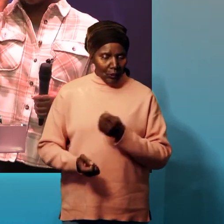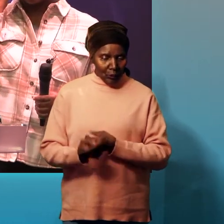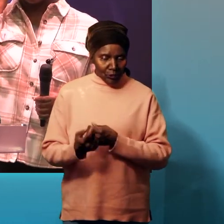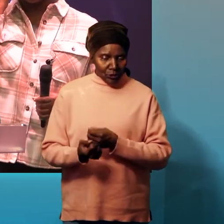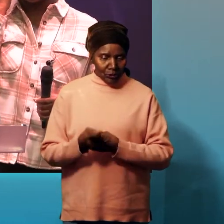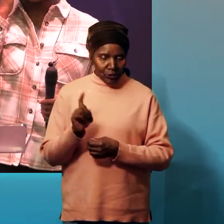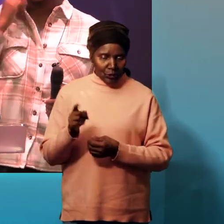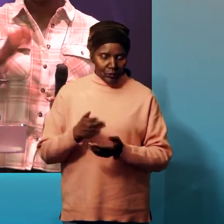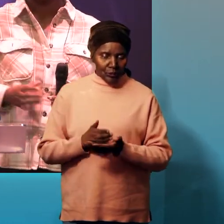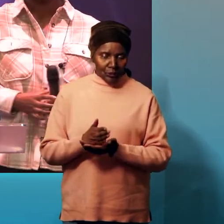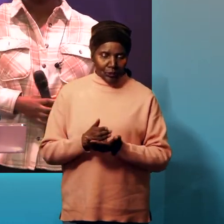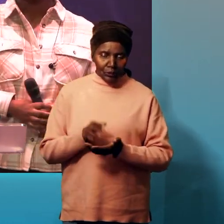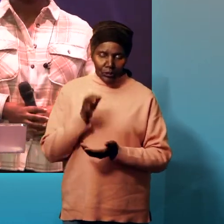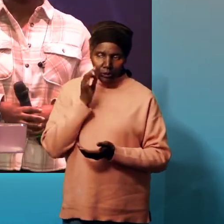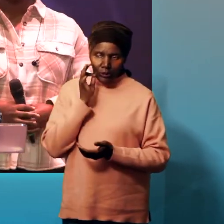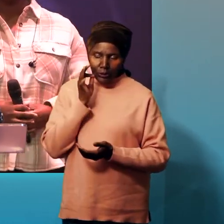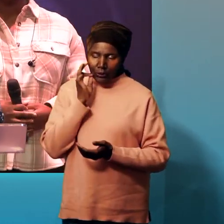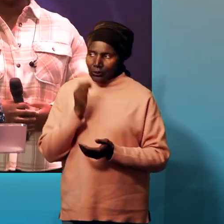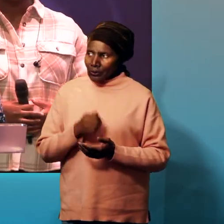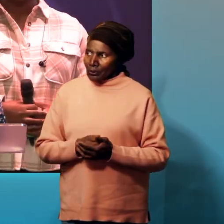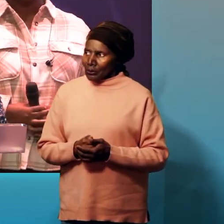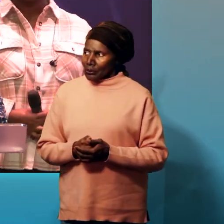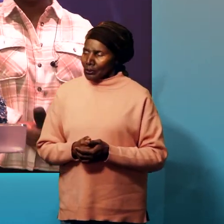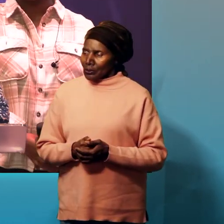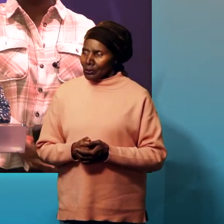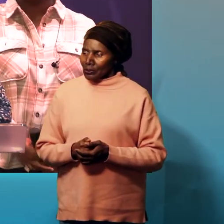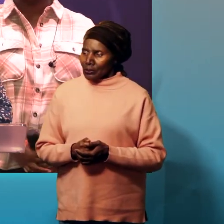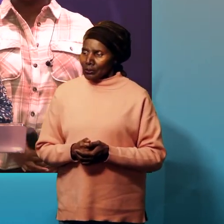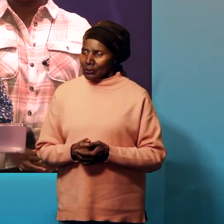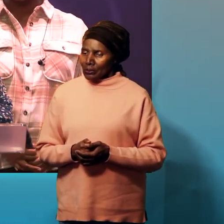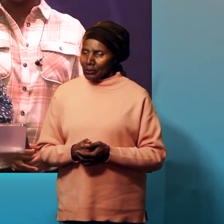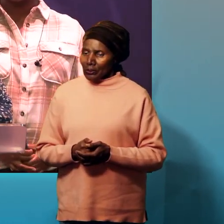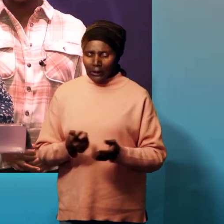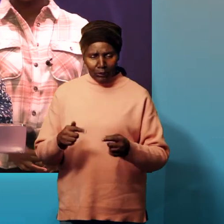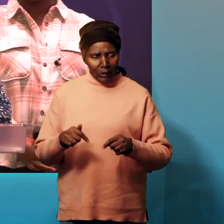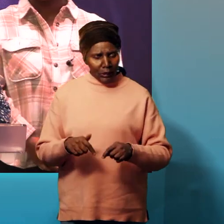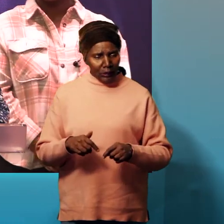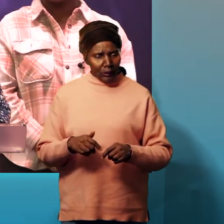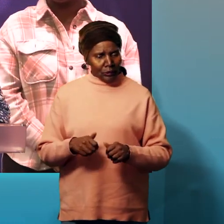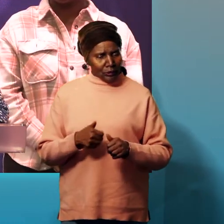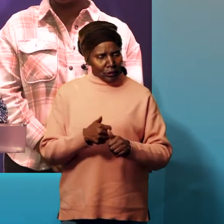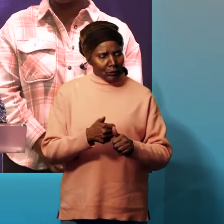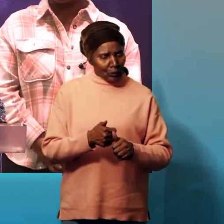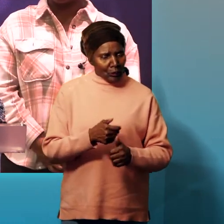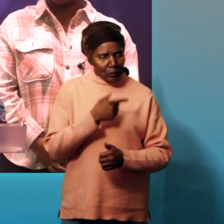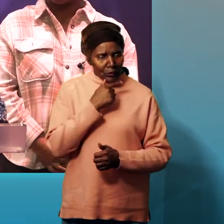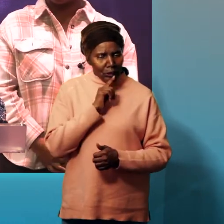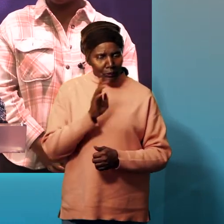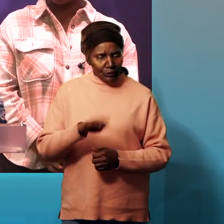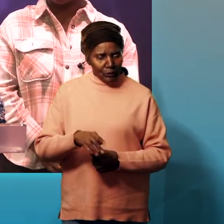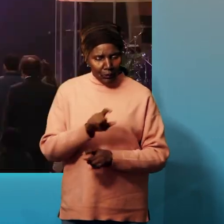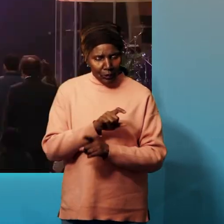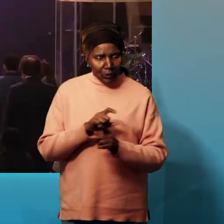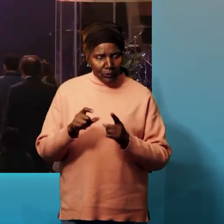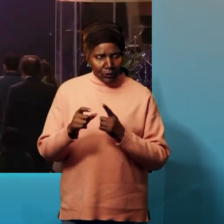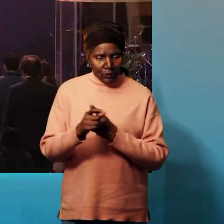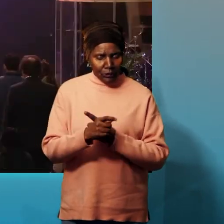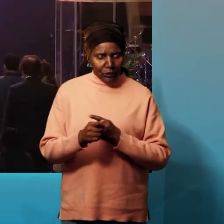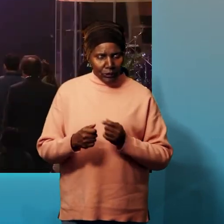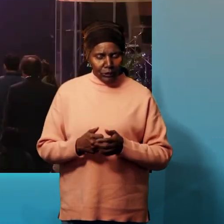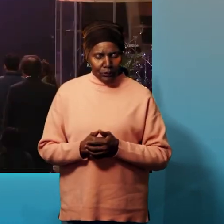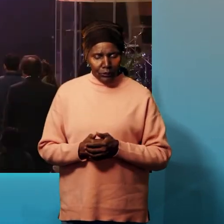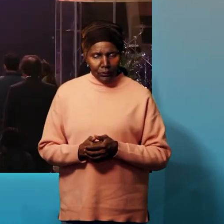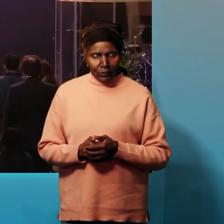be here for those who perhaps will visit from the community and don't know you. Let's be a vessel for the Lord